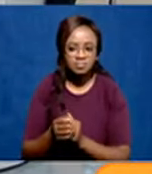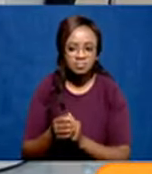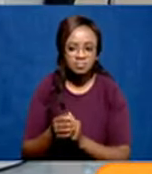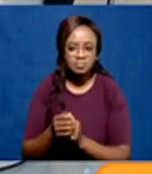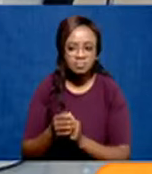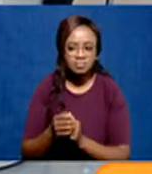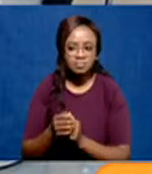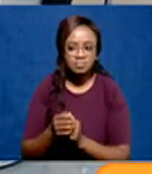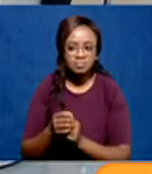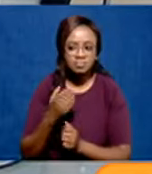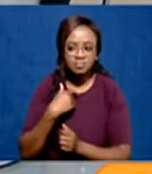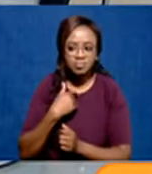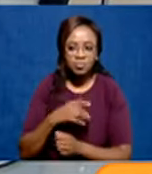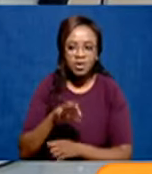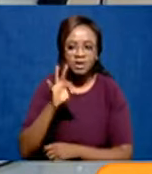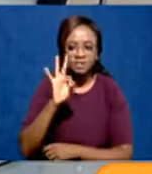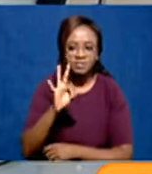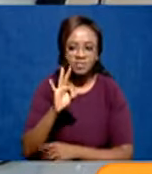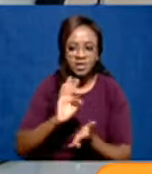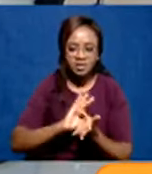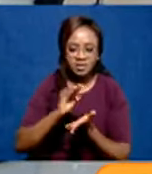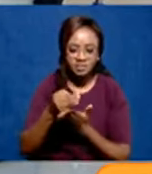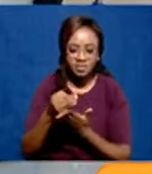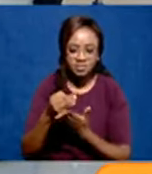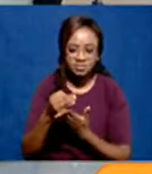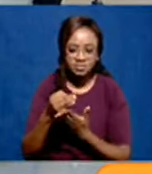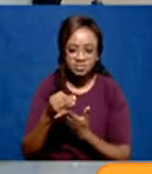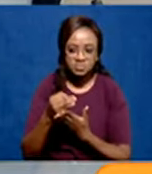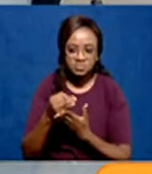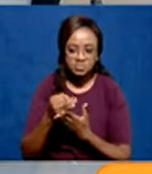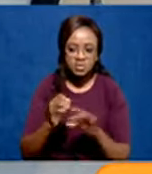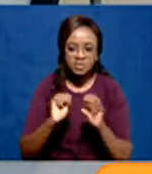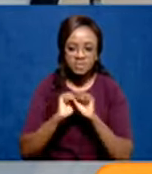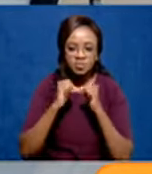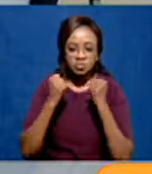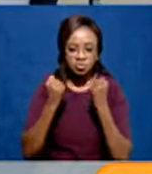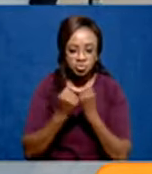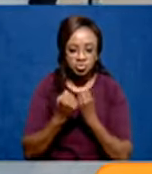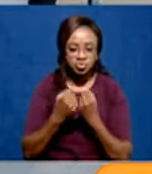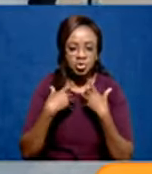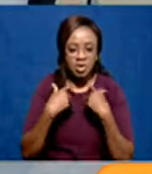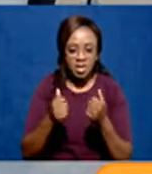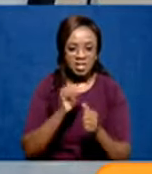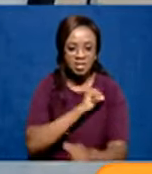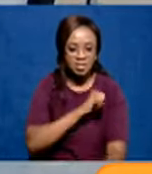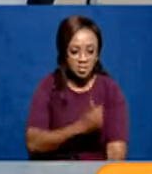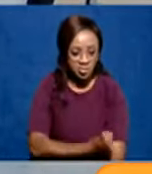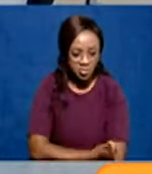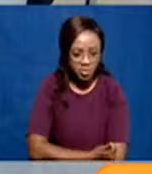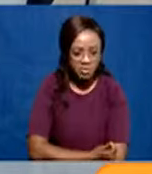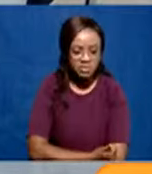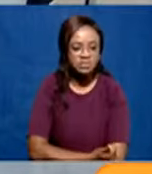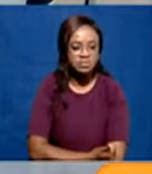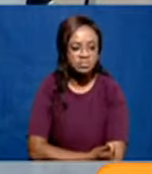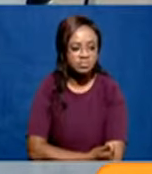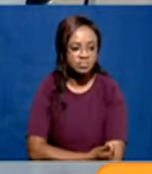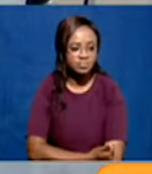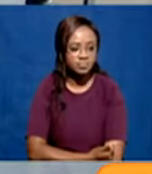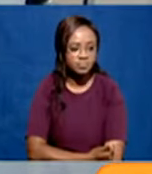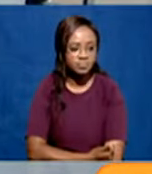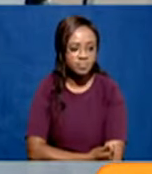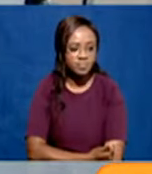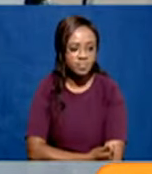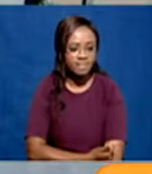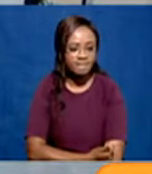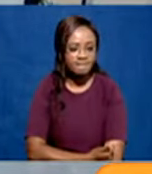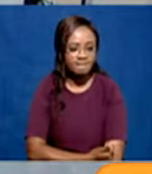The three funds and the Social Health Authority. So there are three,